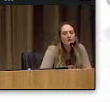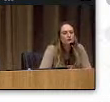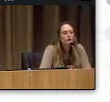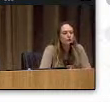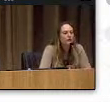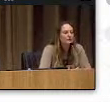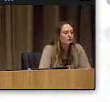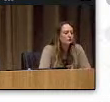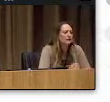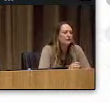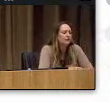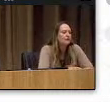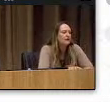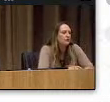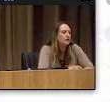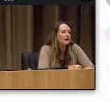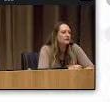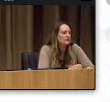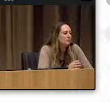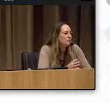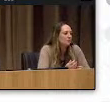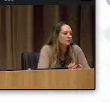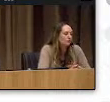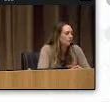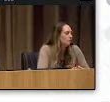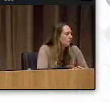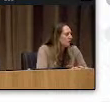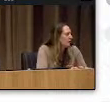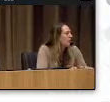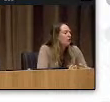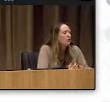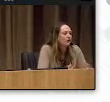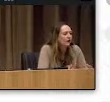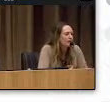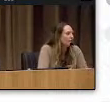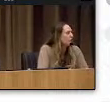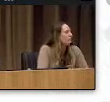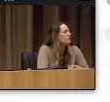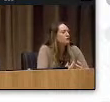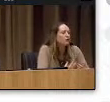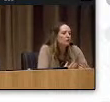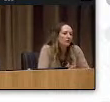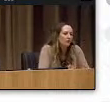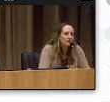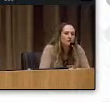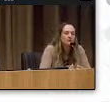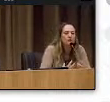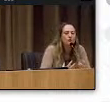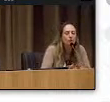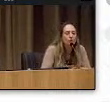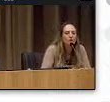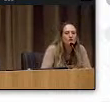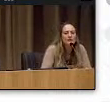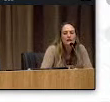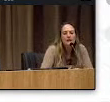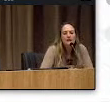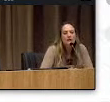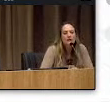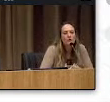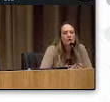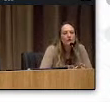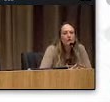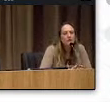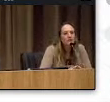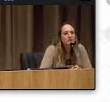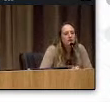this was how we did that, and we defined what is syndrome post-COVID and not, what is long COVID, what